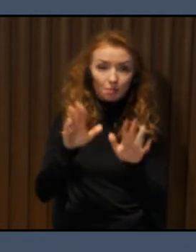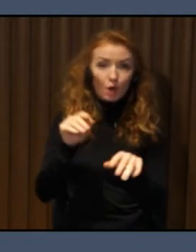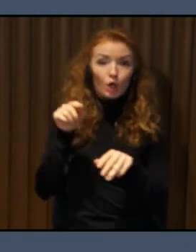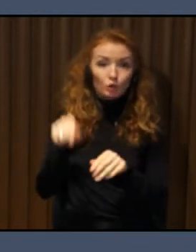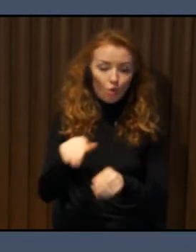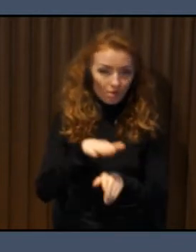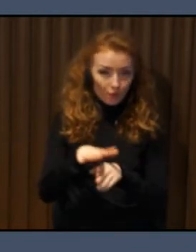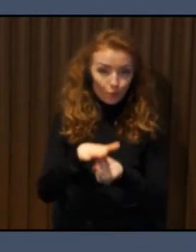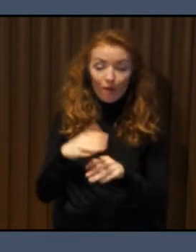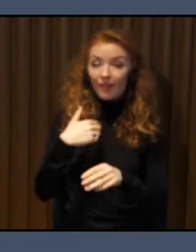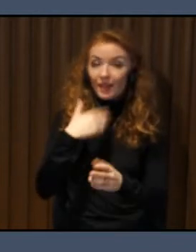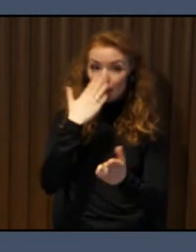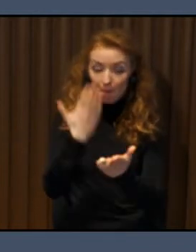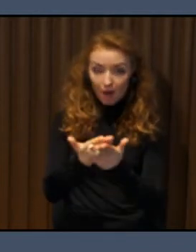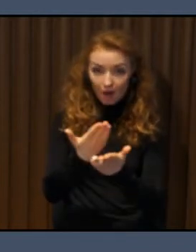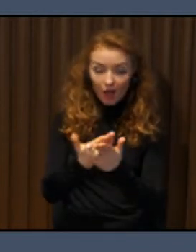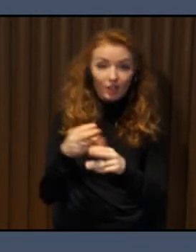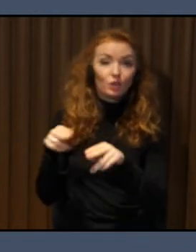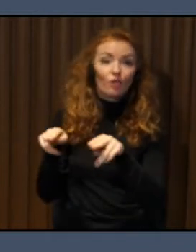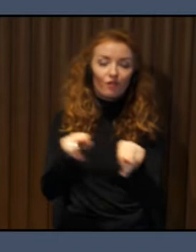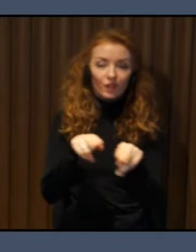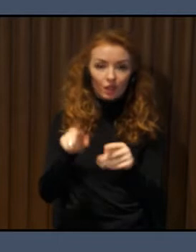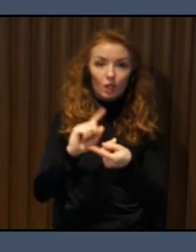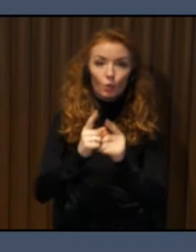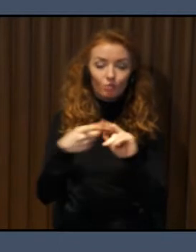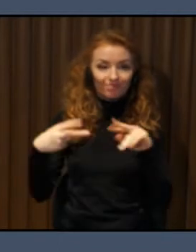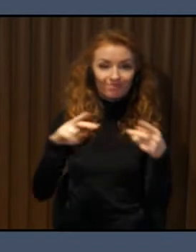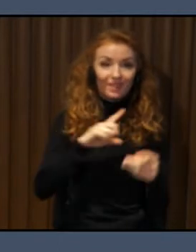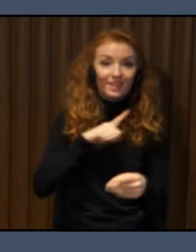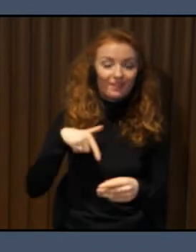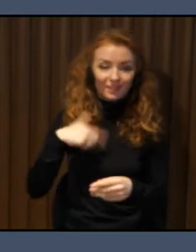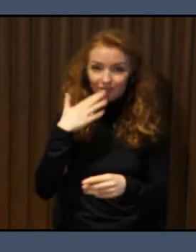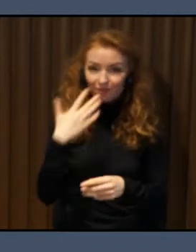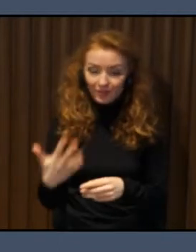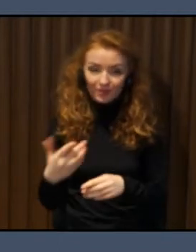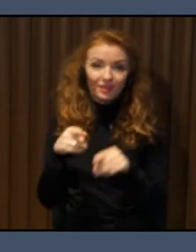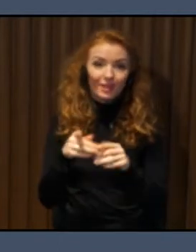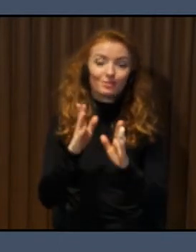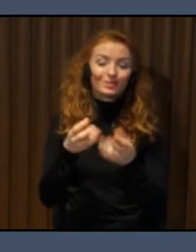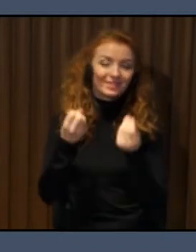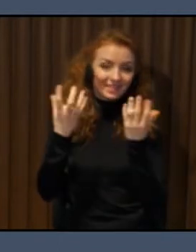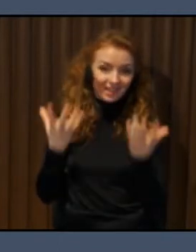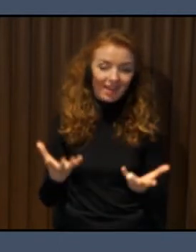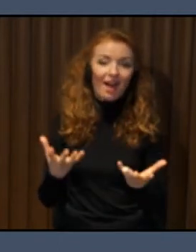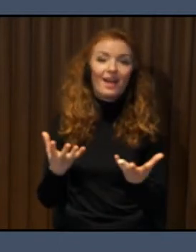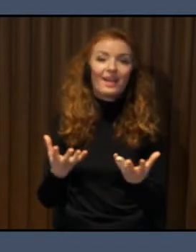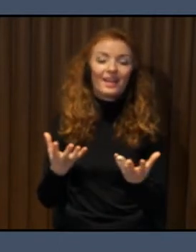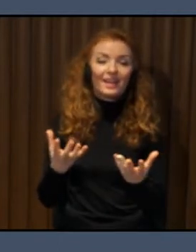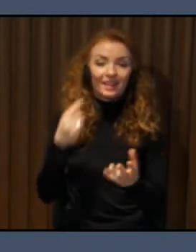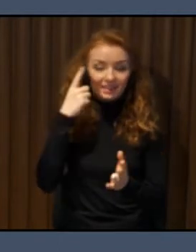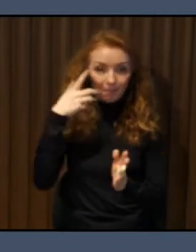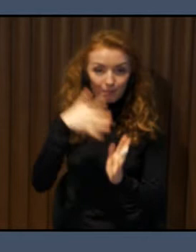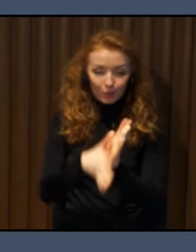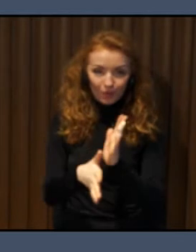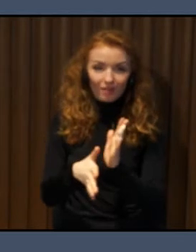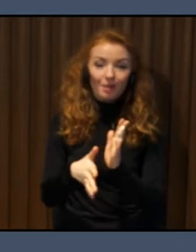Latvian. We translated it for you, so it will be more clear and it will be better than my English. And here is a short